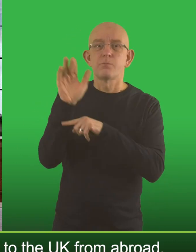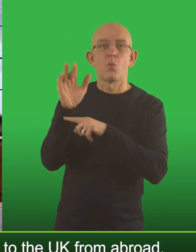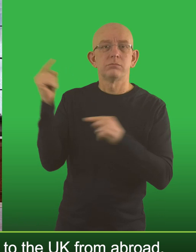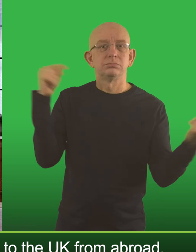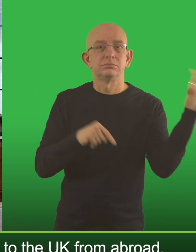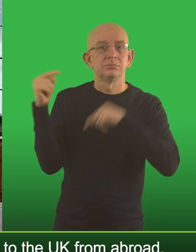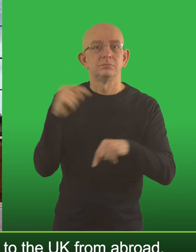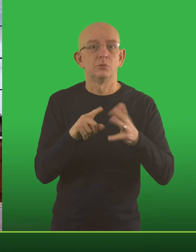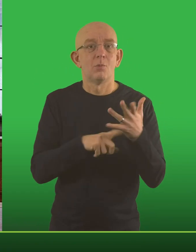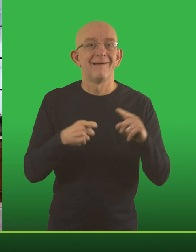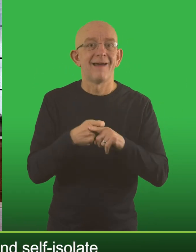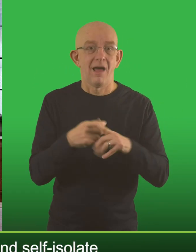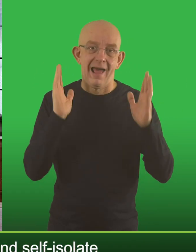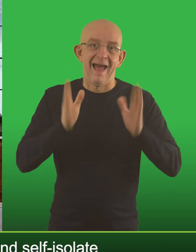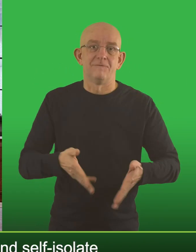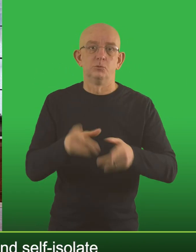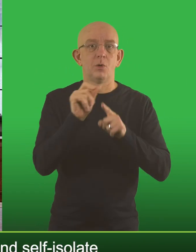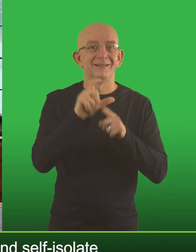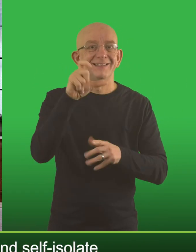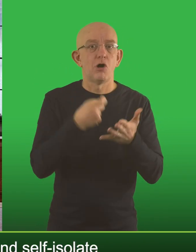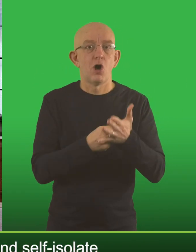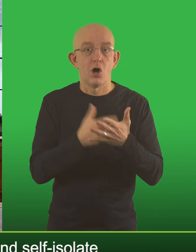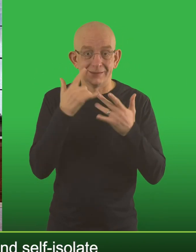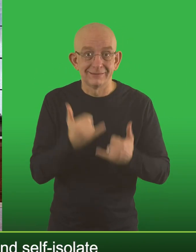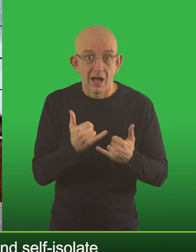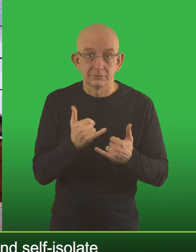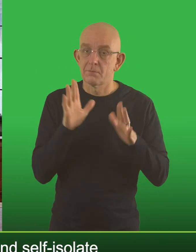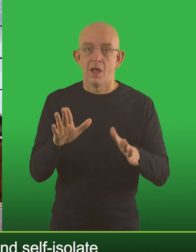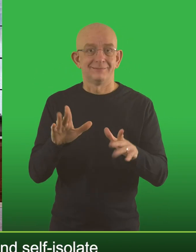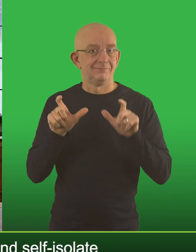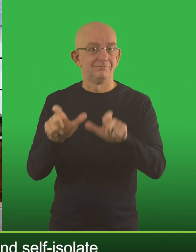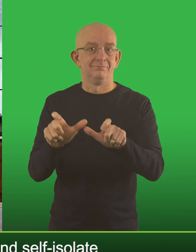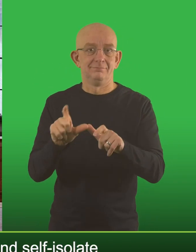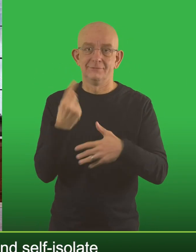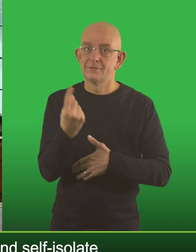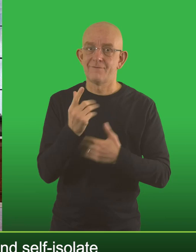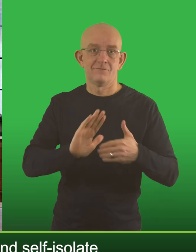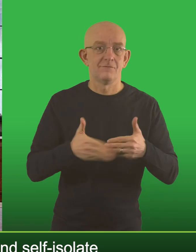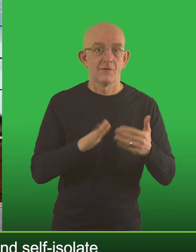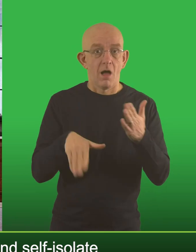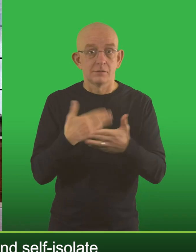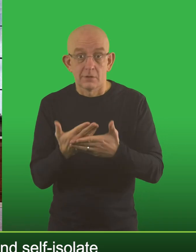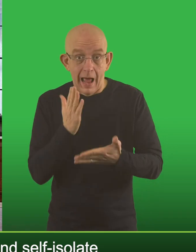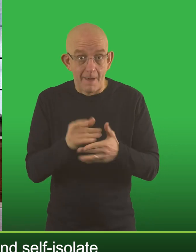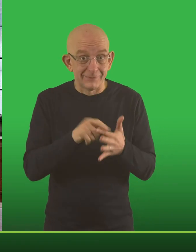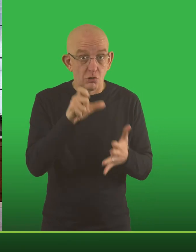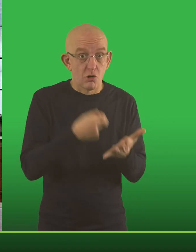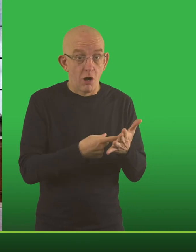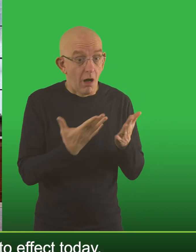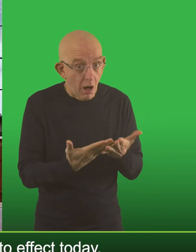arriving to the UK from abroad. They'll now have to take a PCR test and self-isolate until they receive a negative result from that PCR